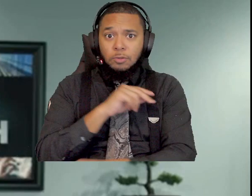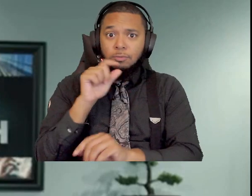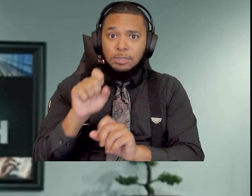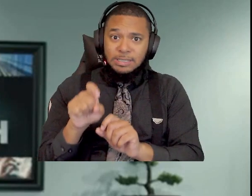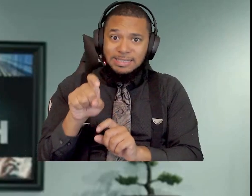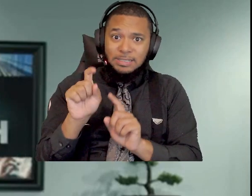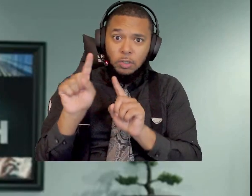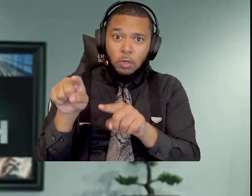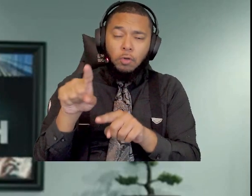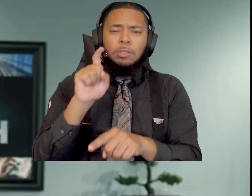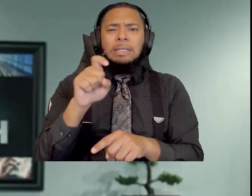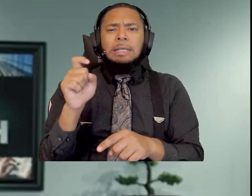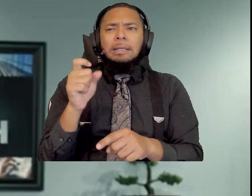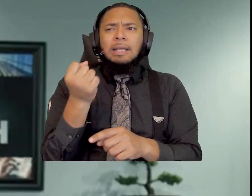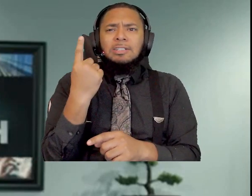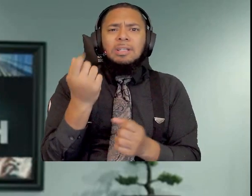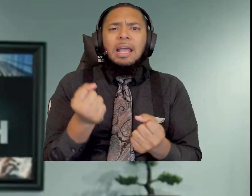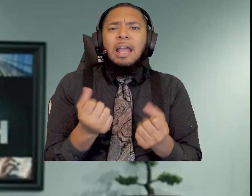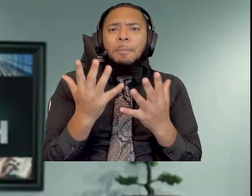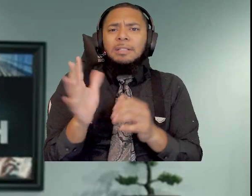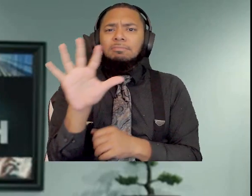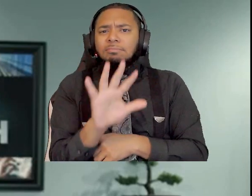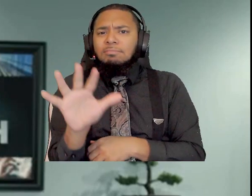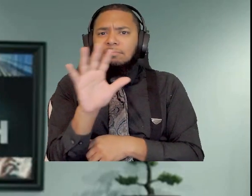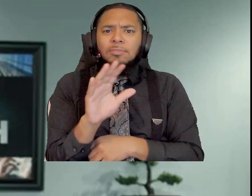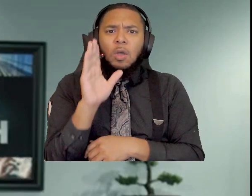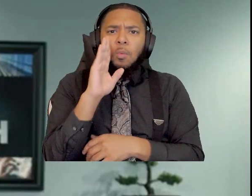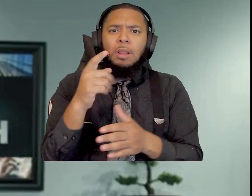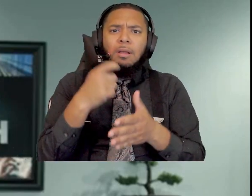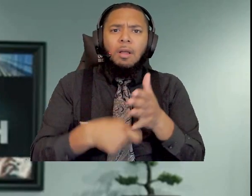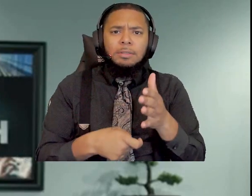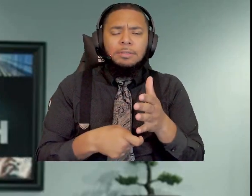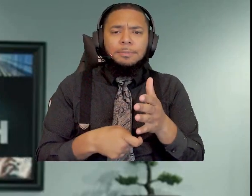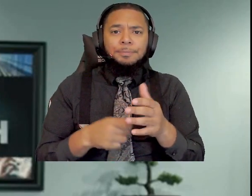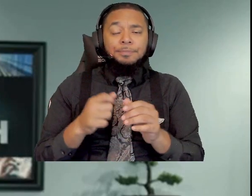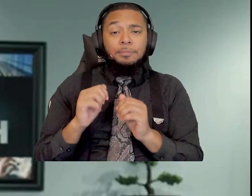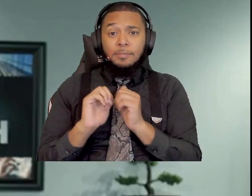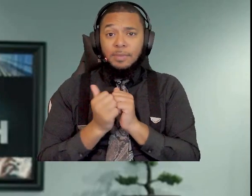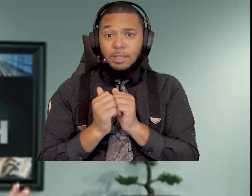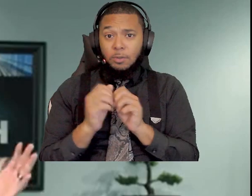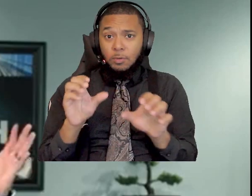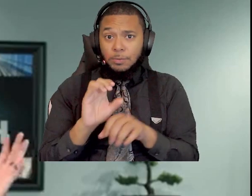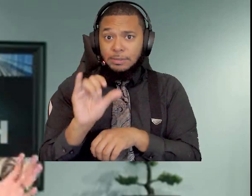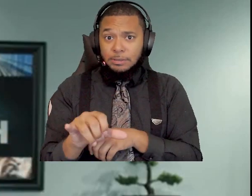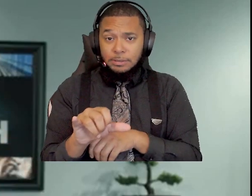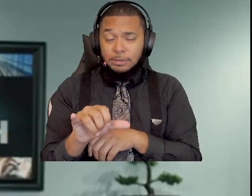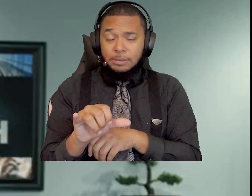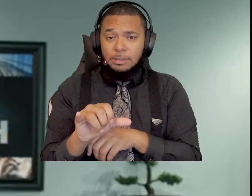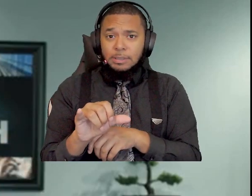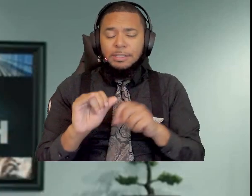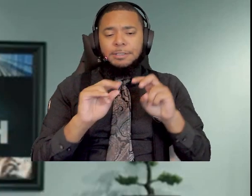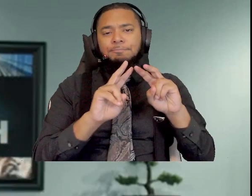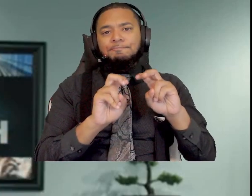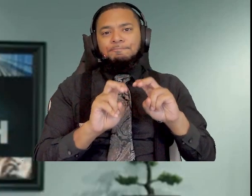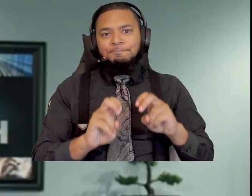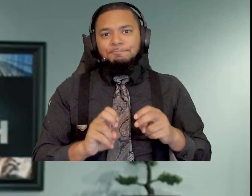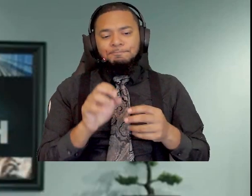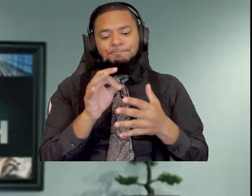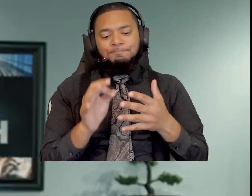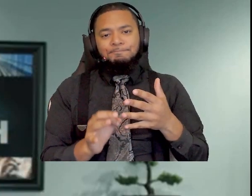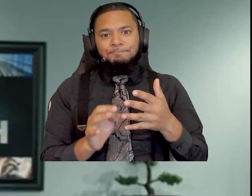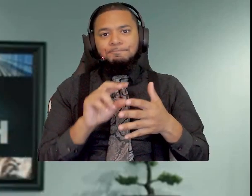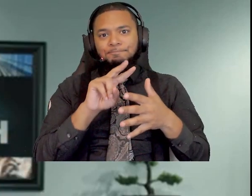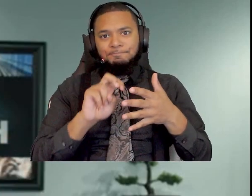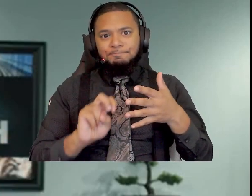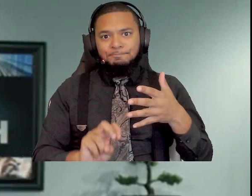at least an approximation of how much it's going to cost you and the only way to do that is to analyze your options now